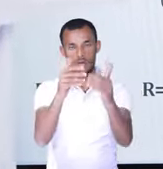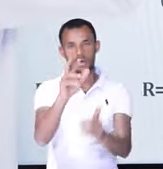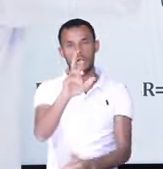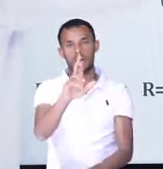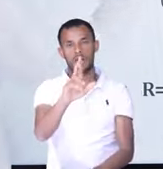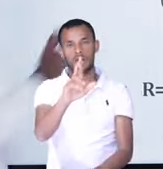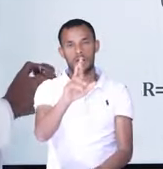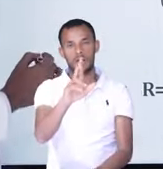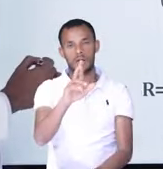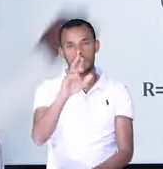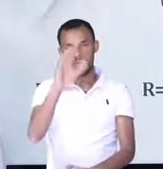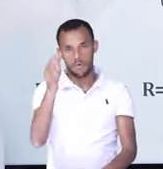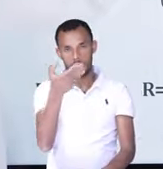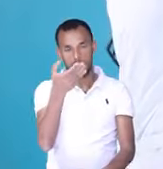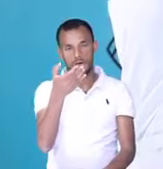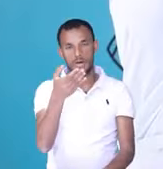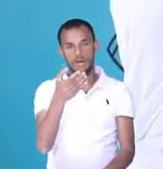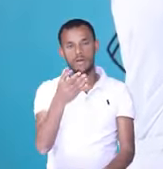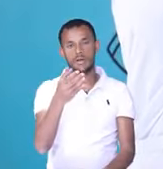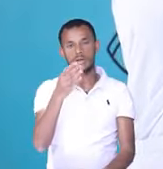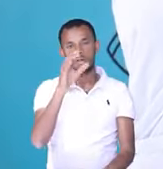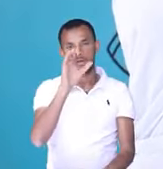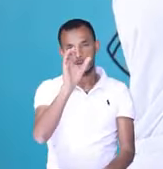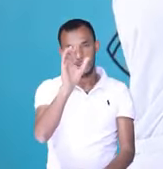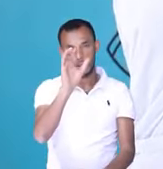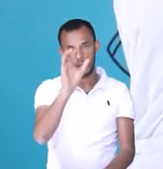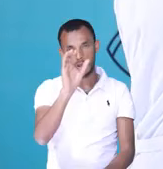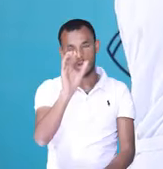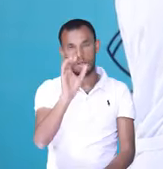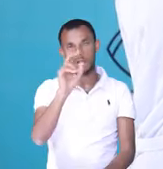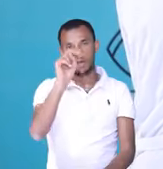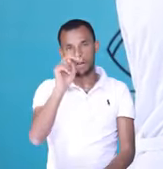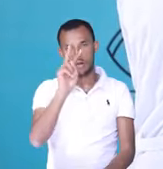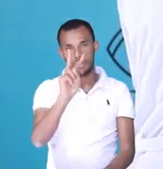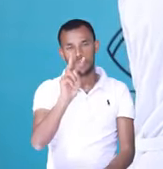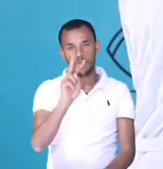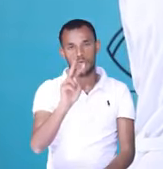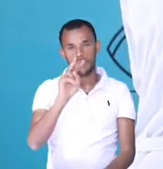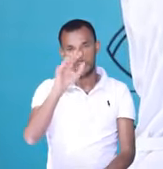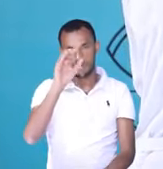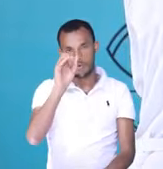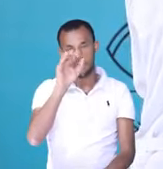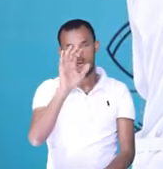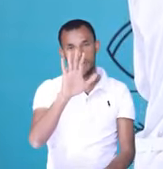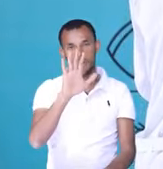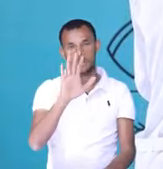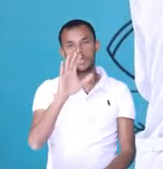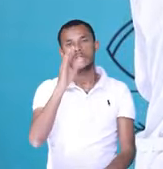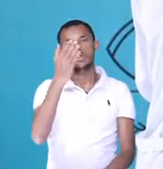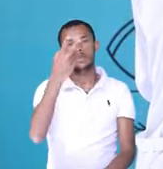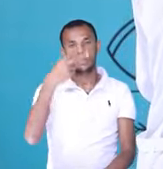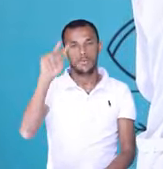R over concentration of N2 O5 the power